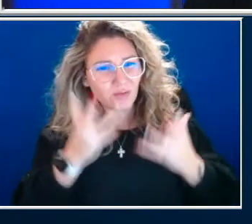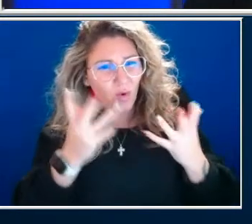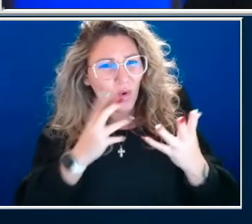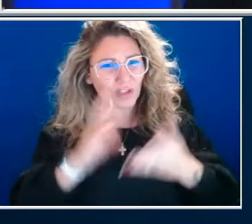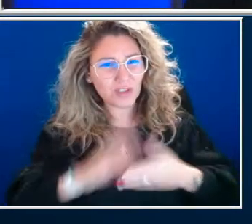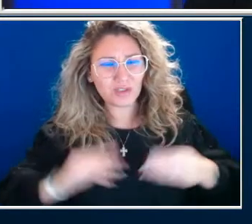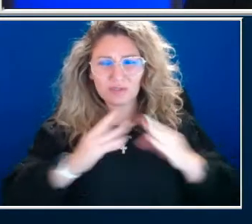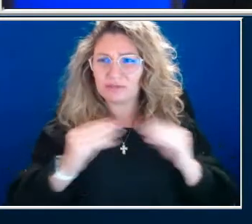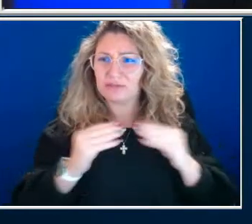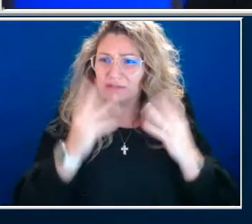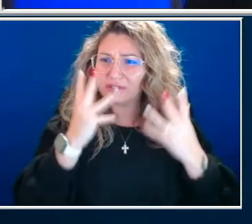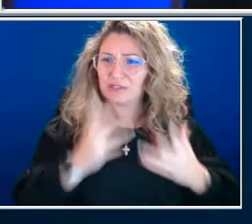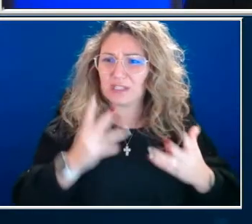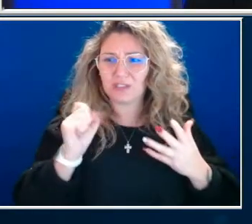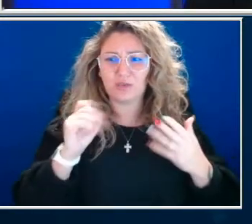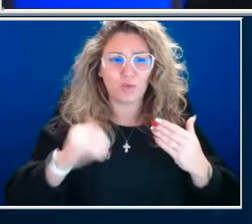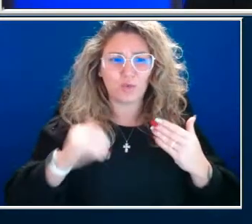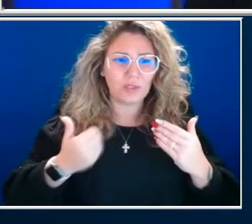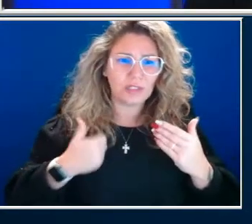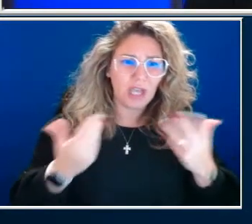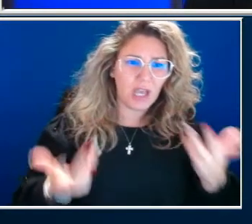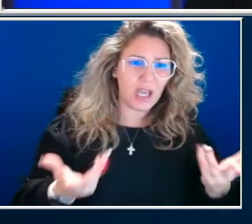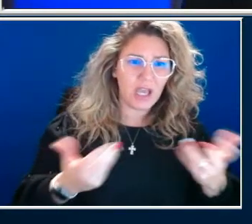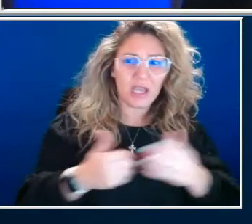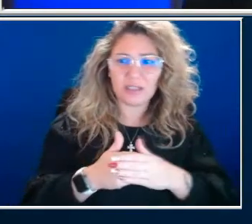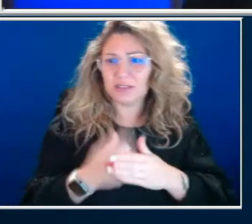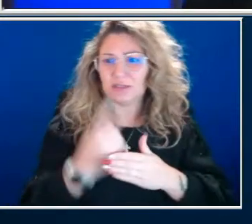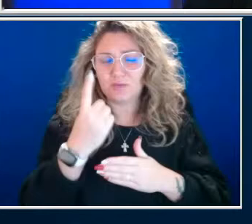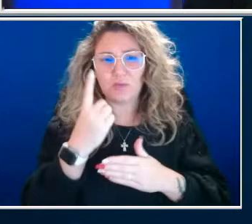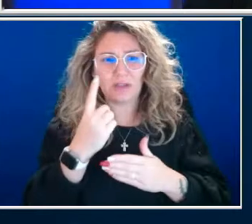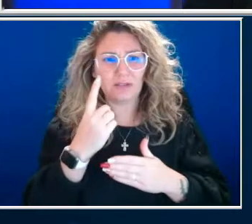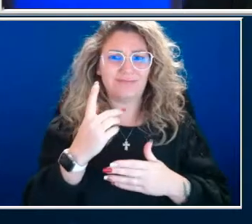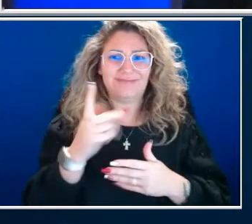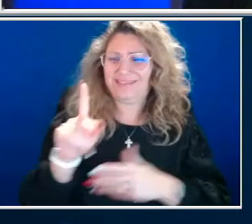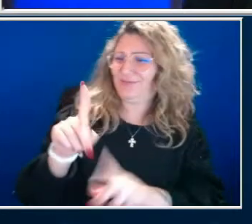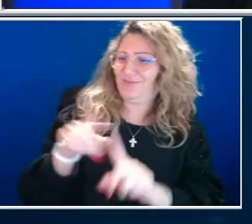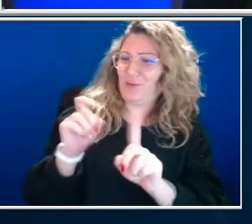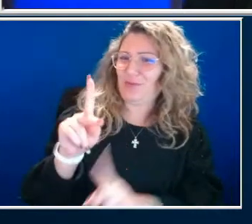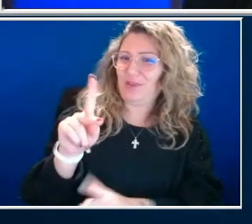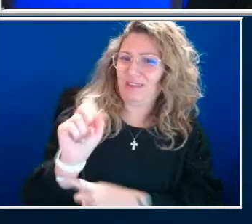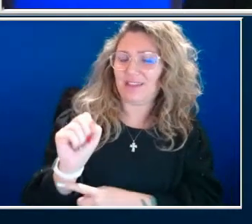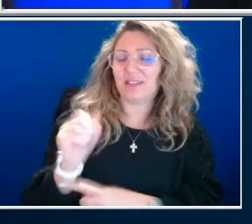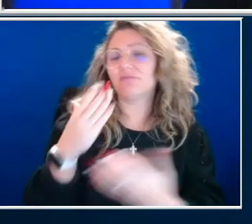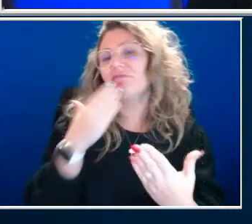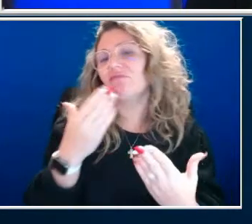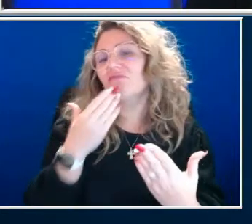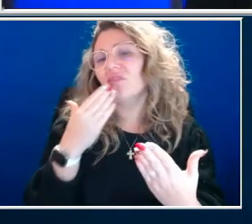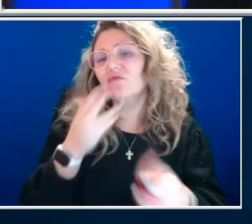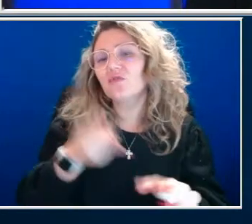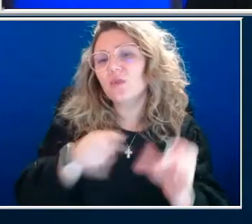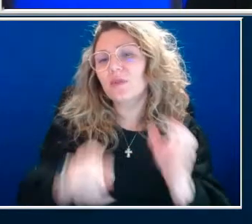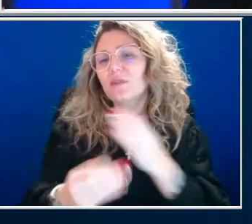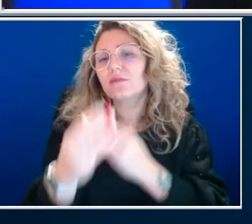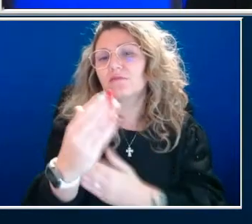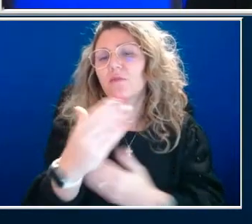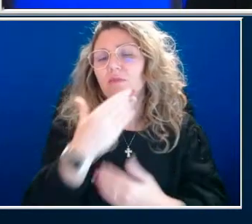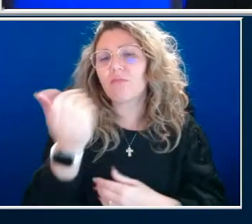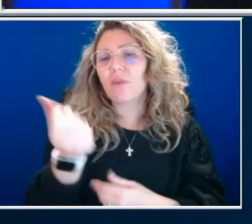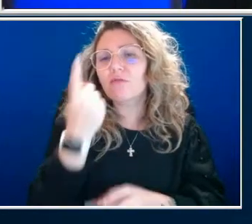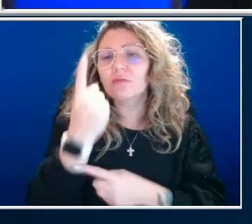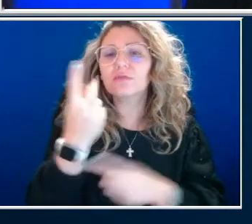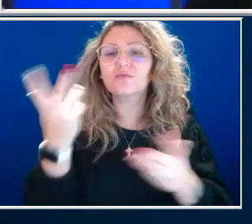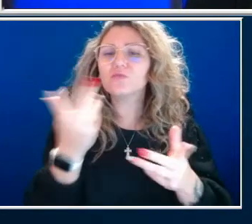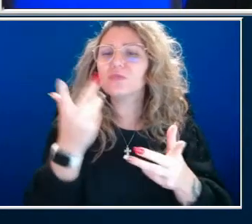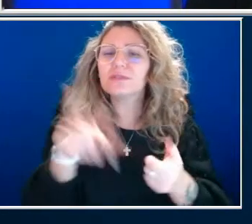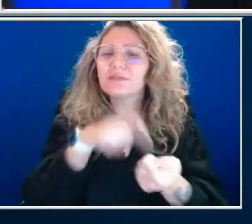so young, and one of our Kansas guys. So, Dr. Downey, thanks for being here this morning and just kind of helping us better understand exactly what that is. Thanks